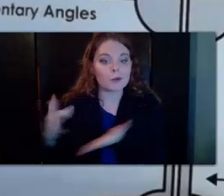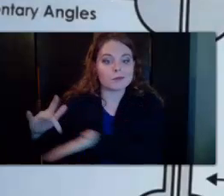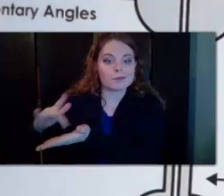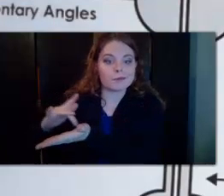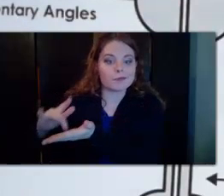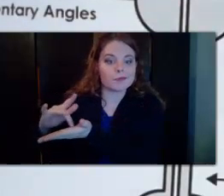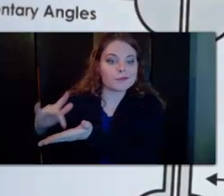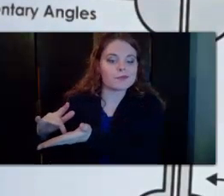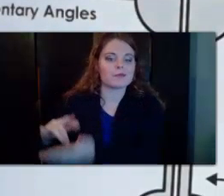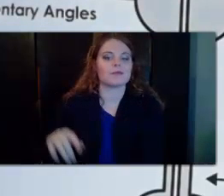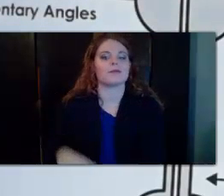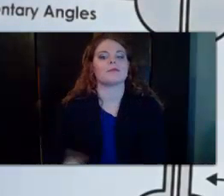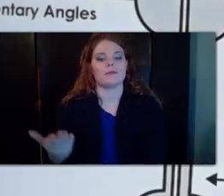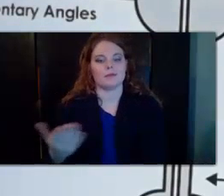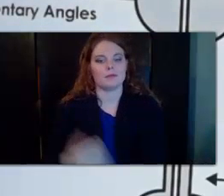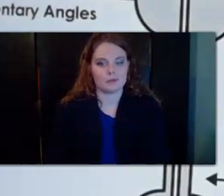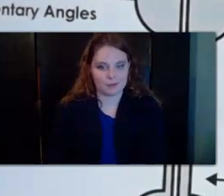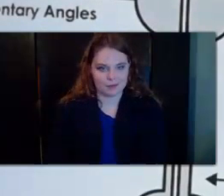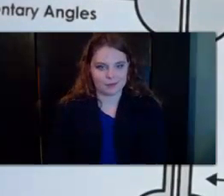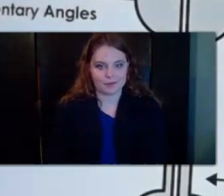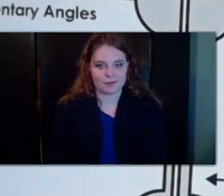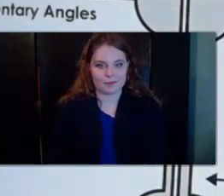is 35.